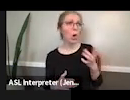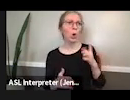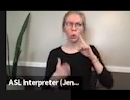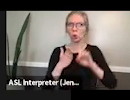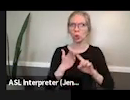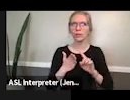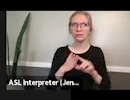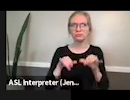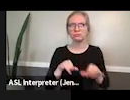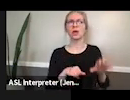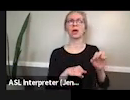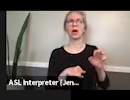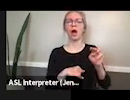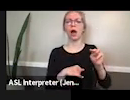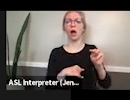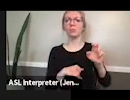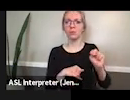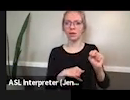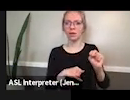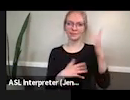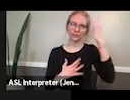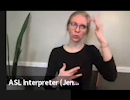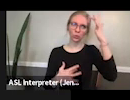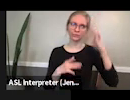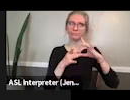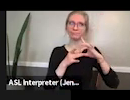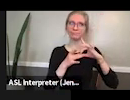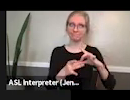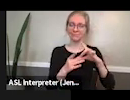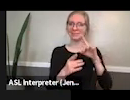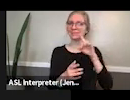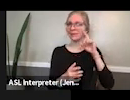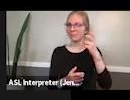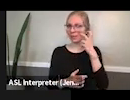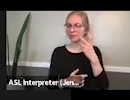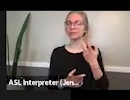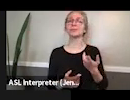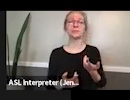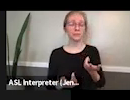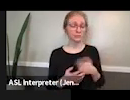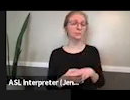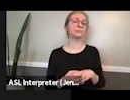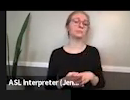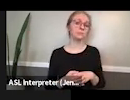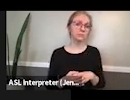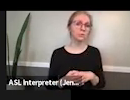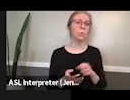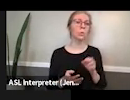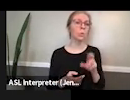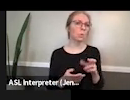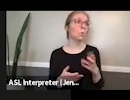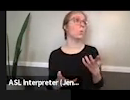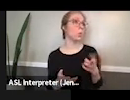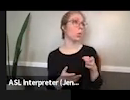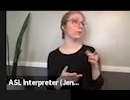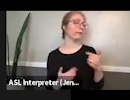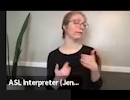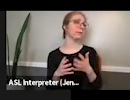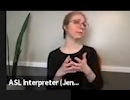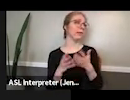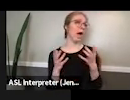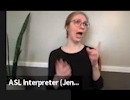common paroxysmal disorder that often has deafblindness. Okay. Or to say, he has lots of